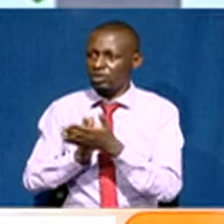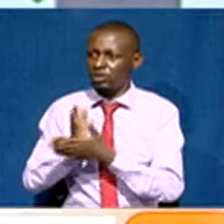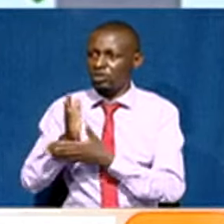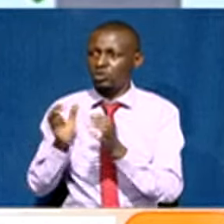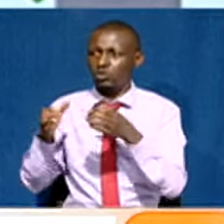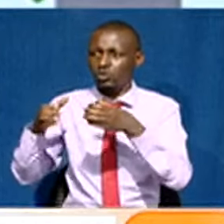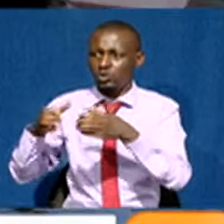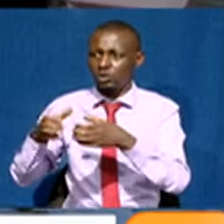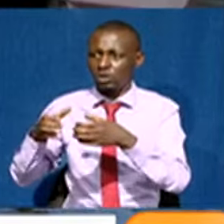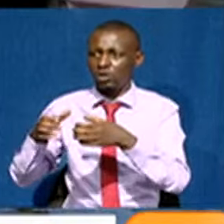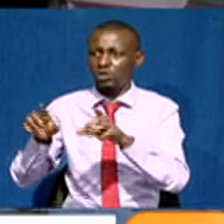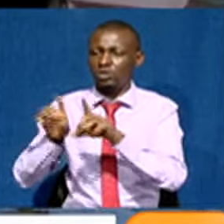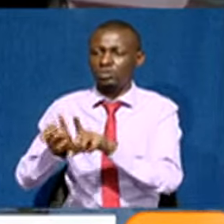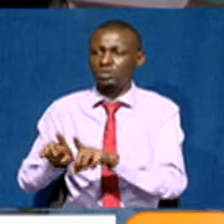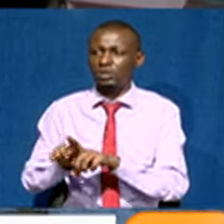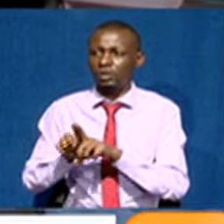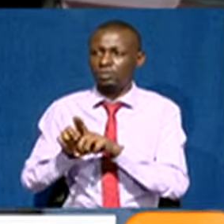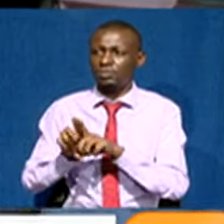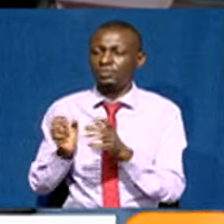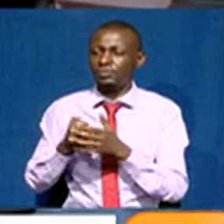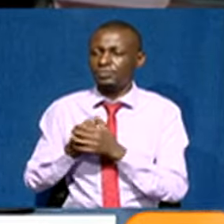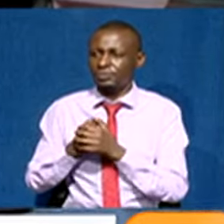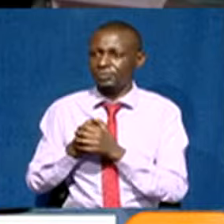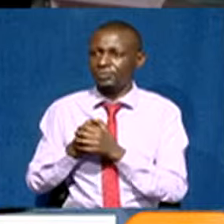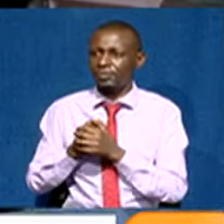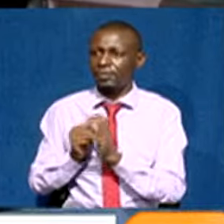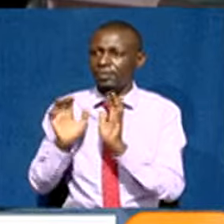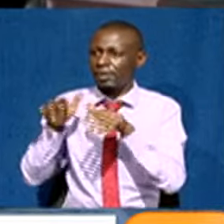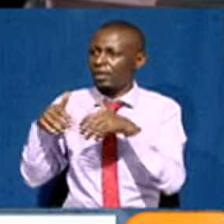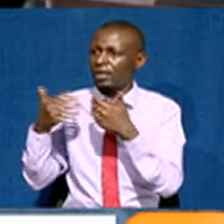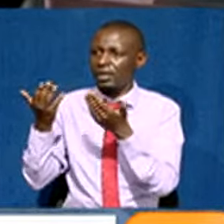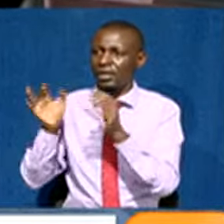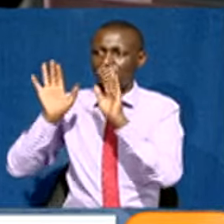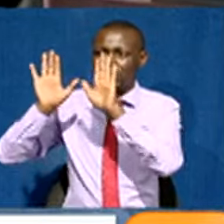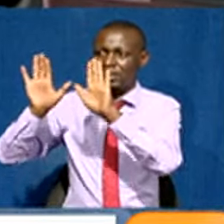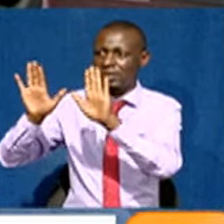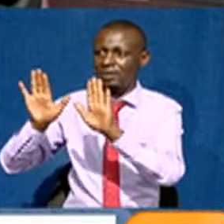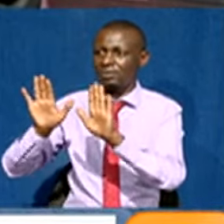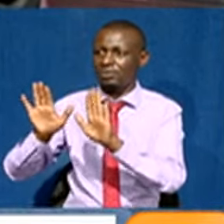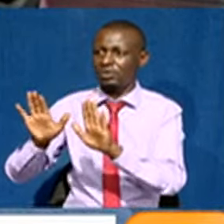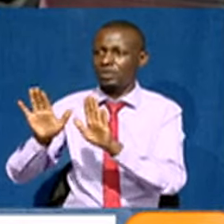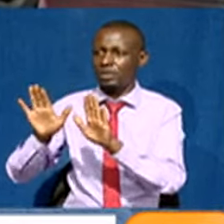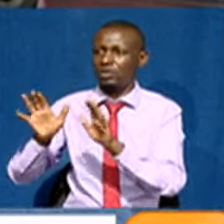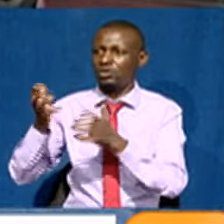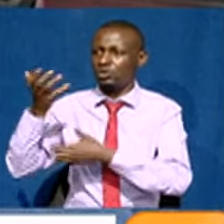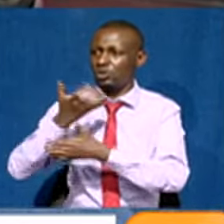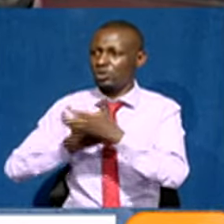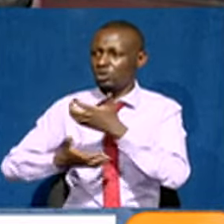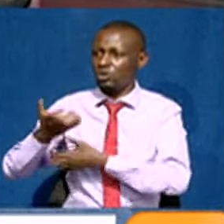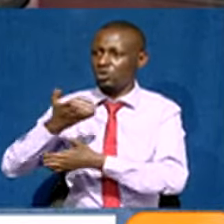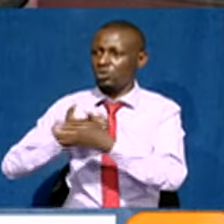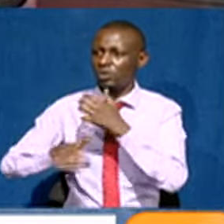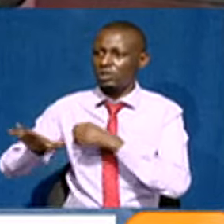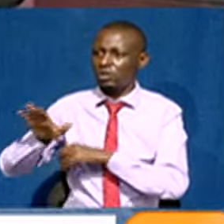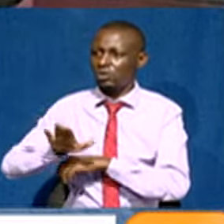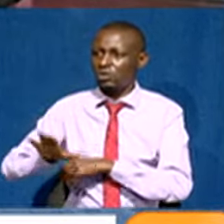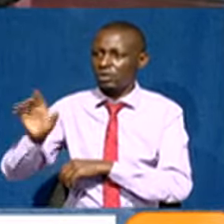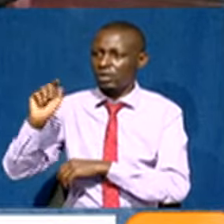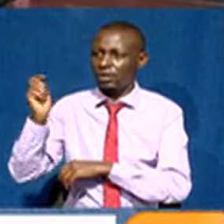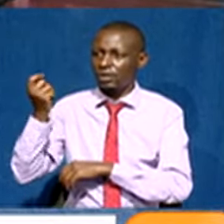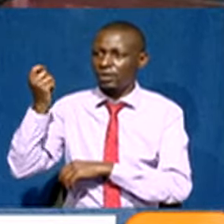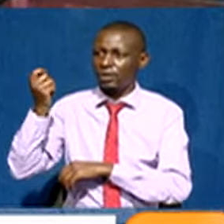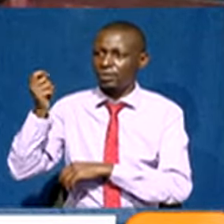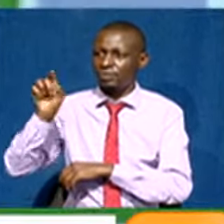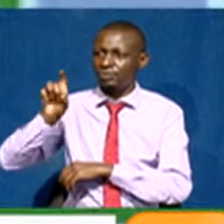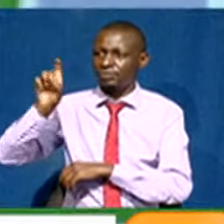outlasting yourself, like you say, and the rest of us? How important is this in Kenya's economic space? I